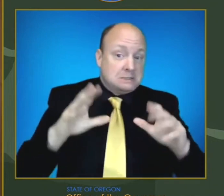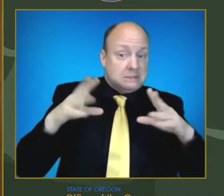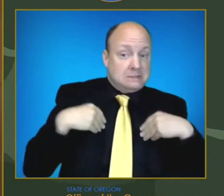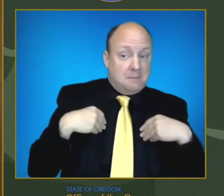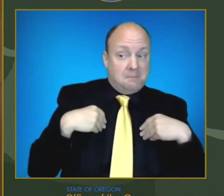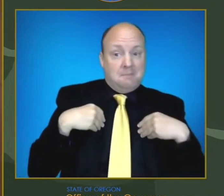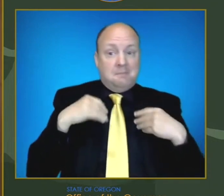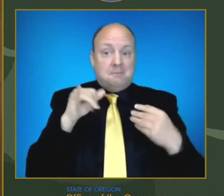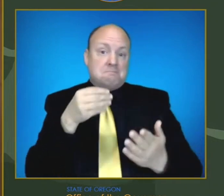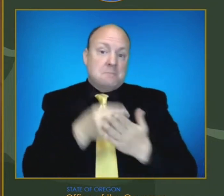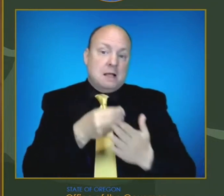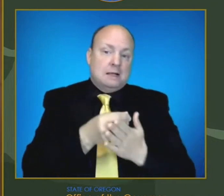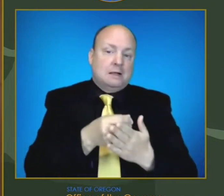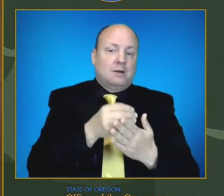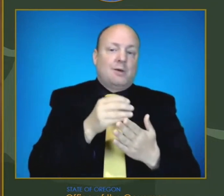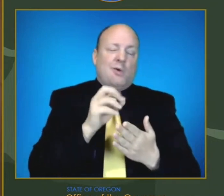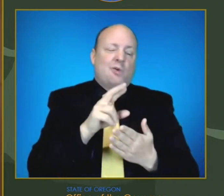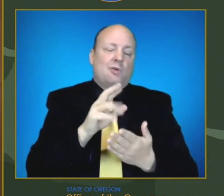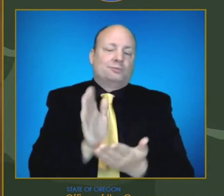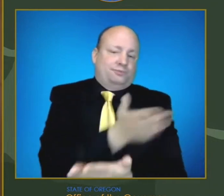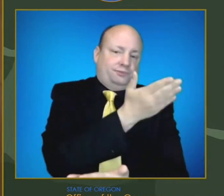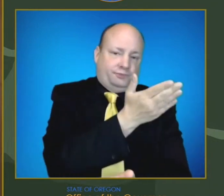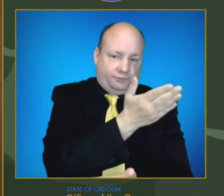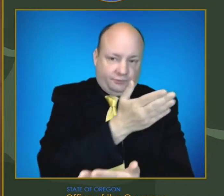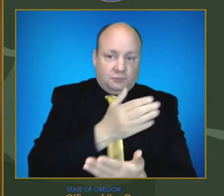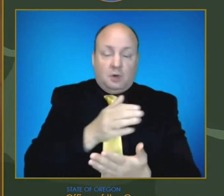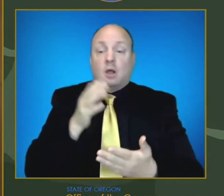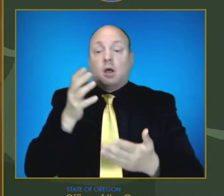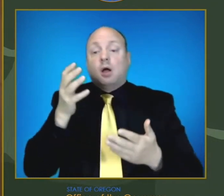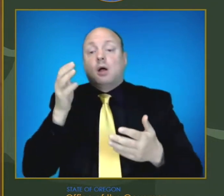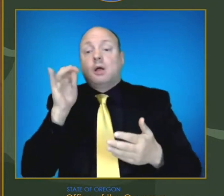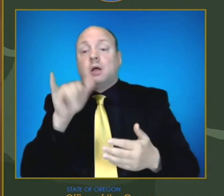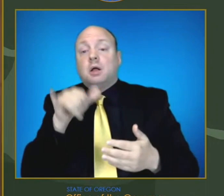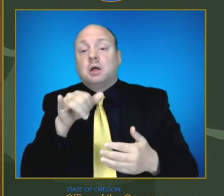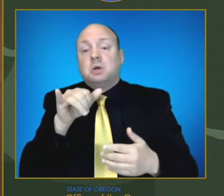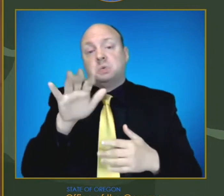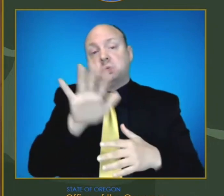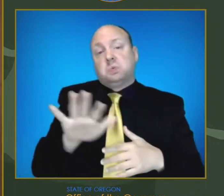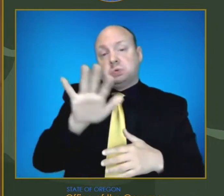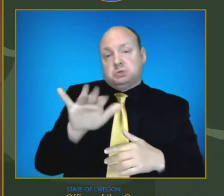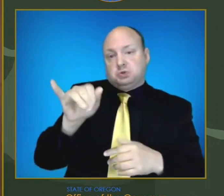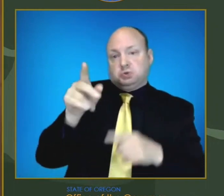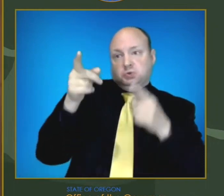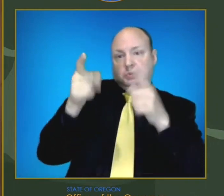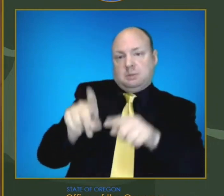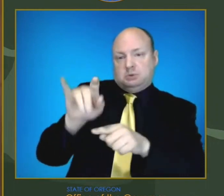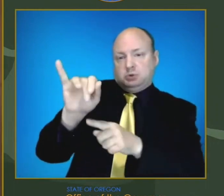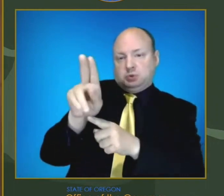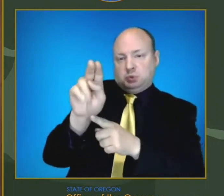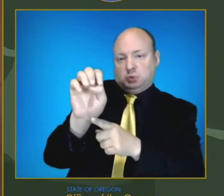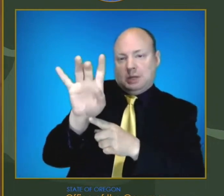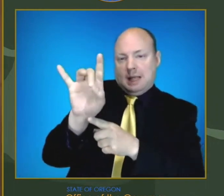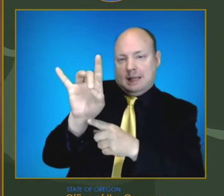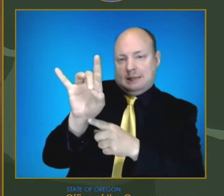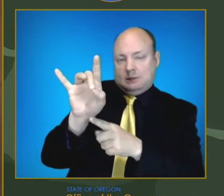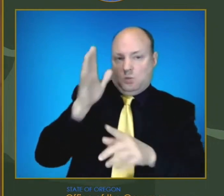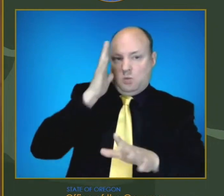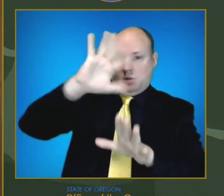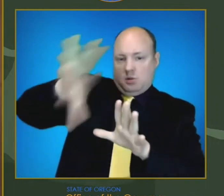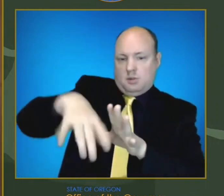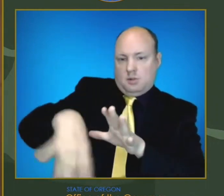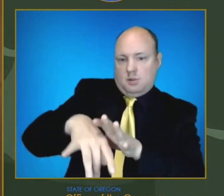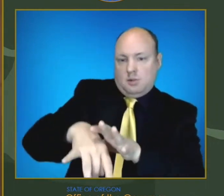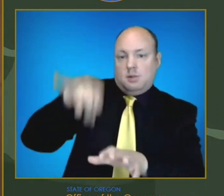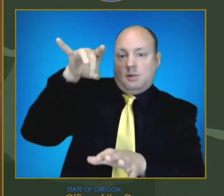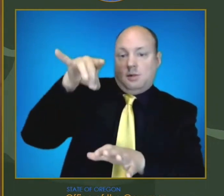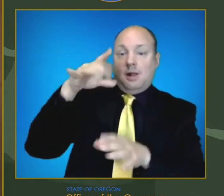take place on June 28th, with winners announced the following week. Getting vaccinated not only protects you